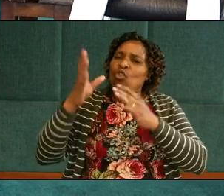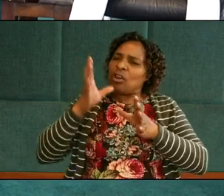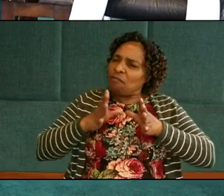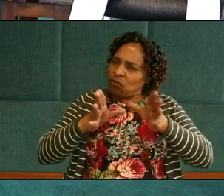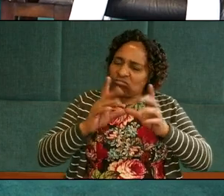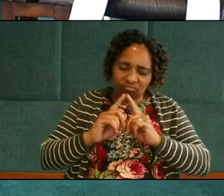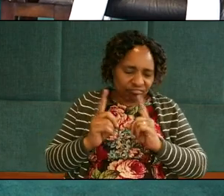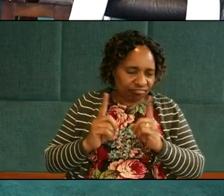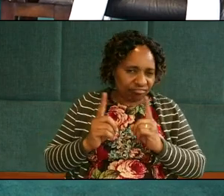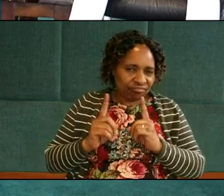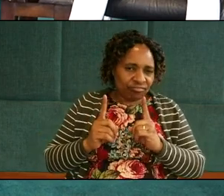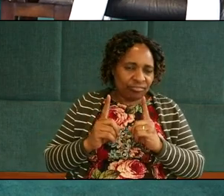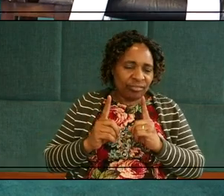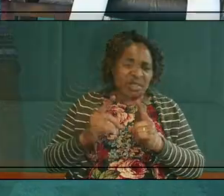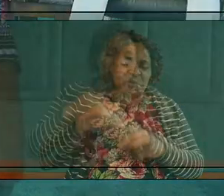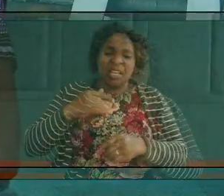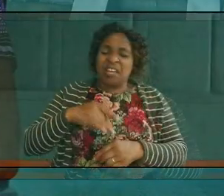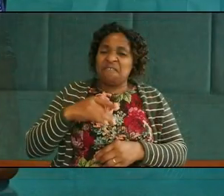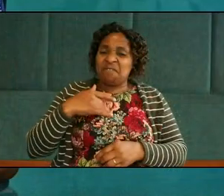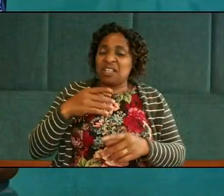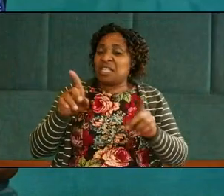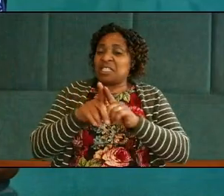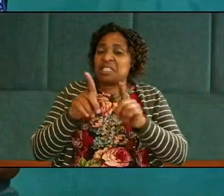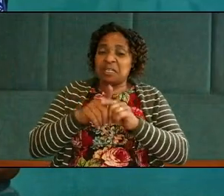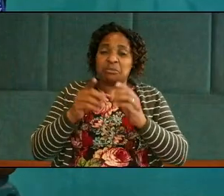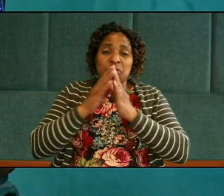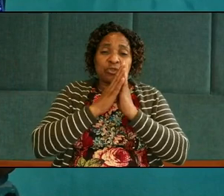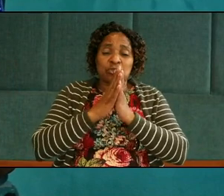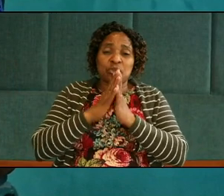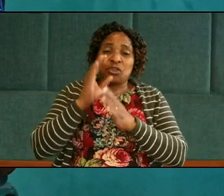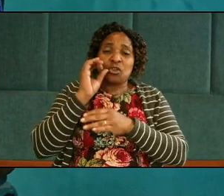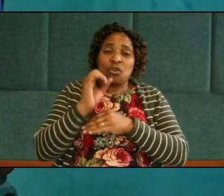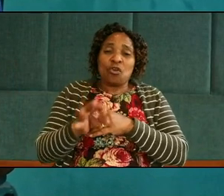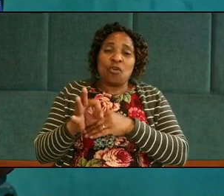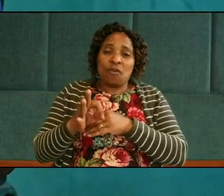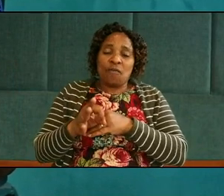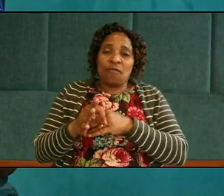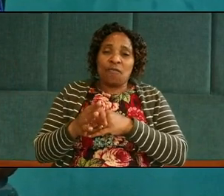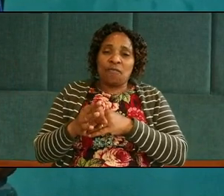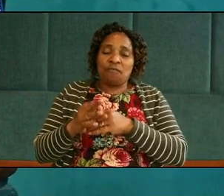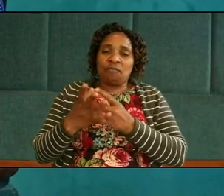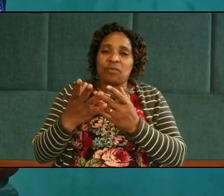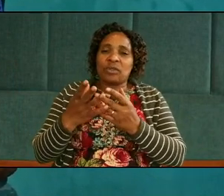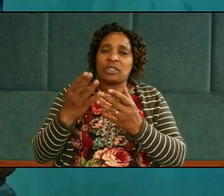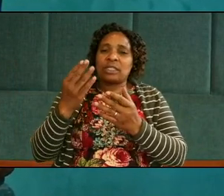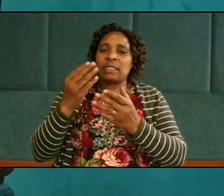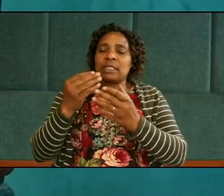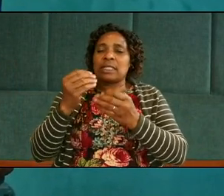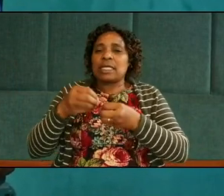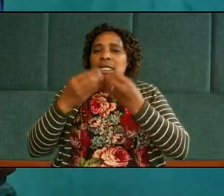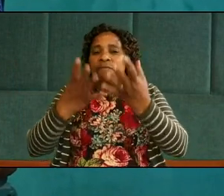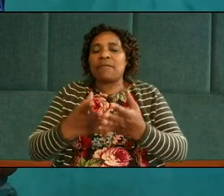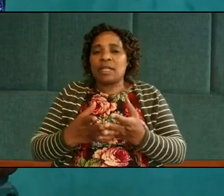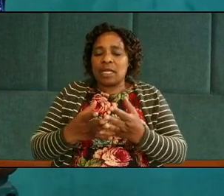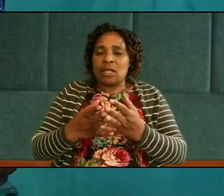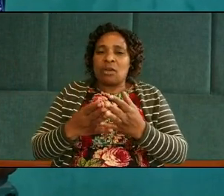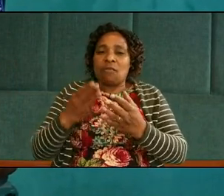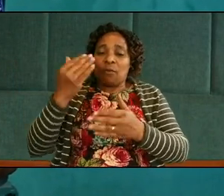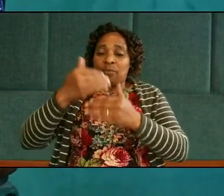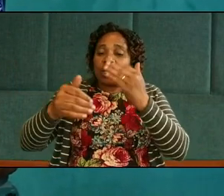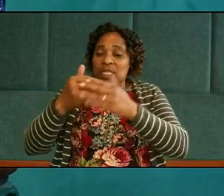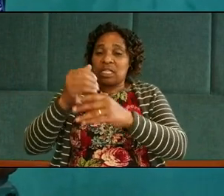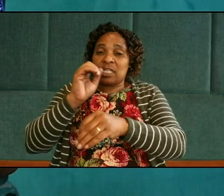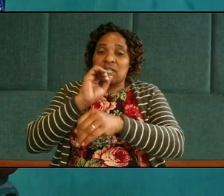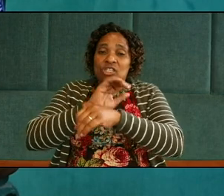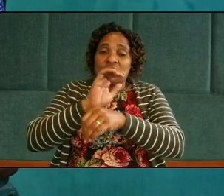force. Mm-hmm. I feel like the story of the Israelites giving to the construction of the tabernacle is